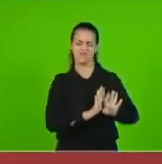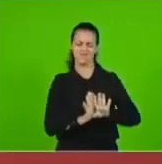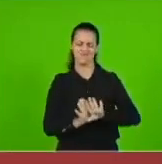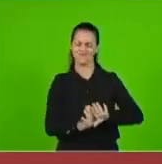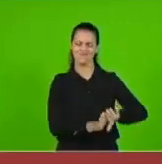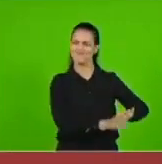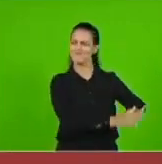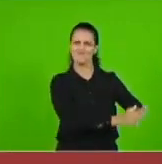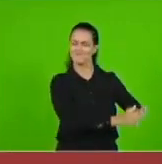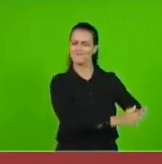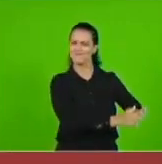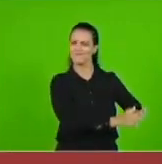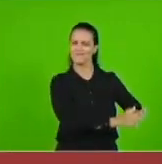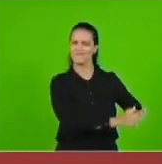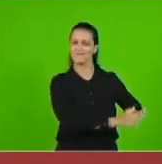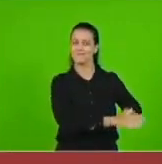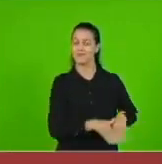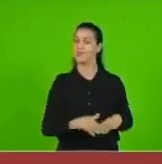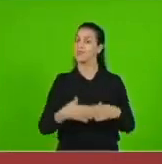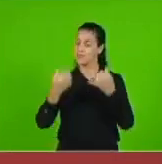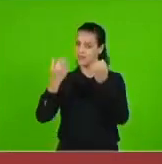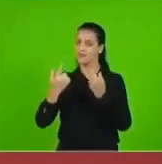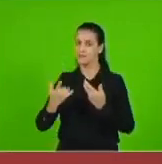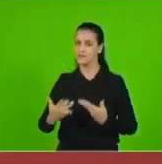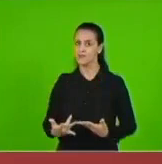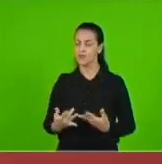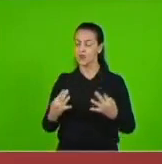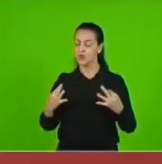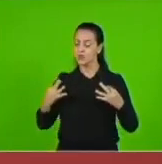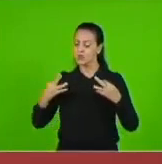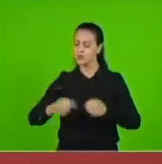disputes are not our focus. Therefore,